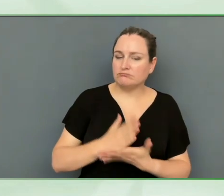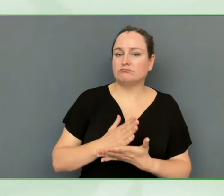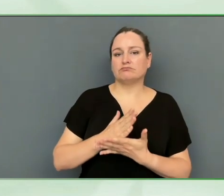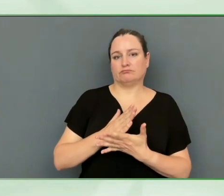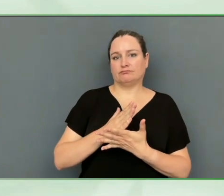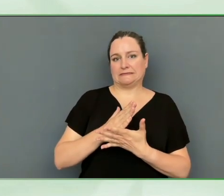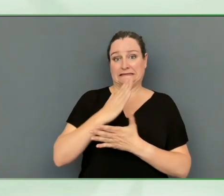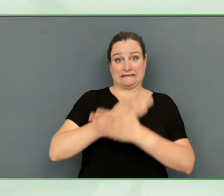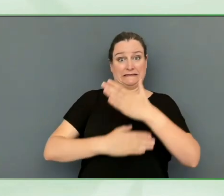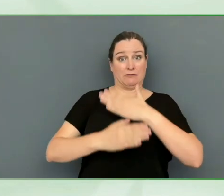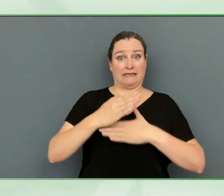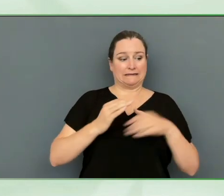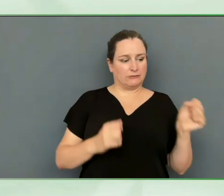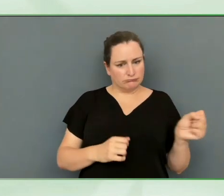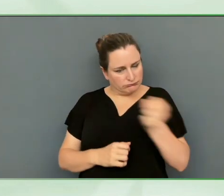disability employment,